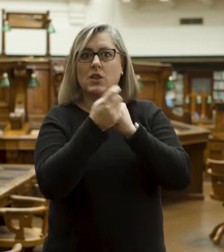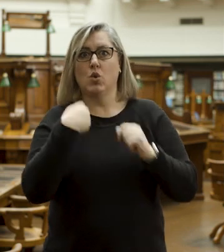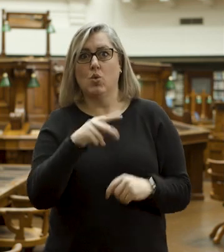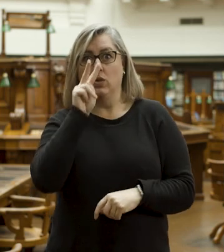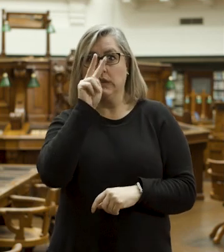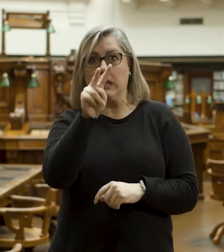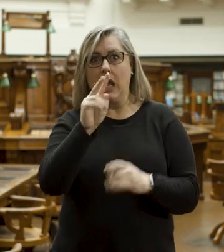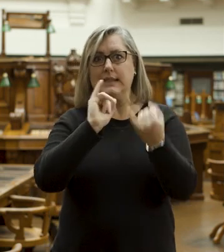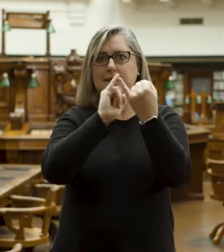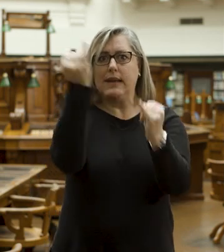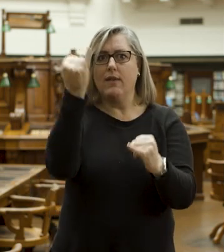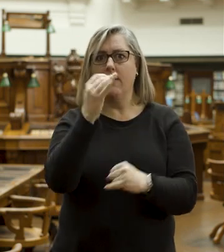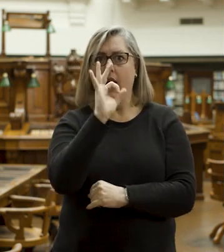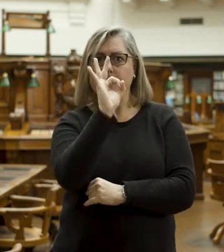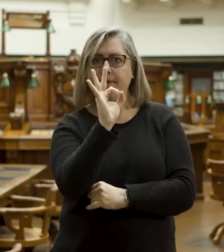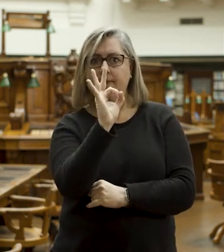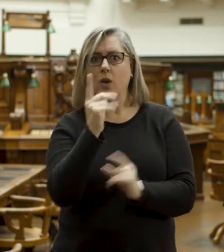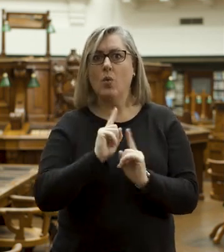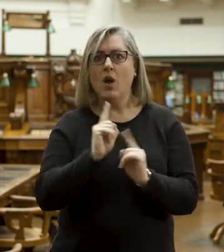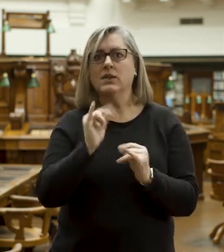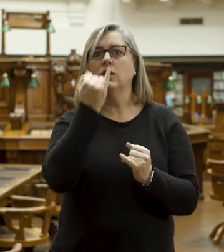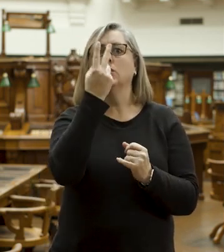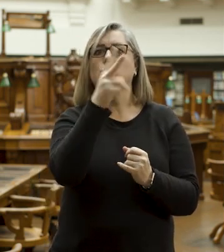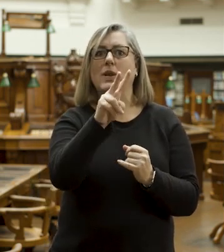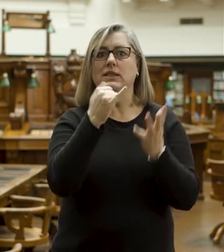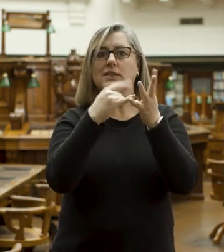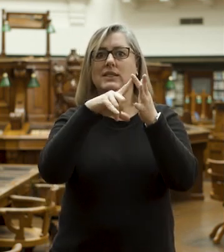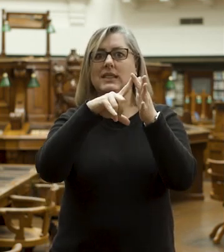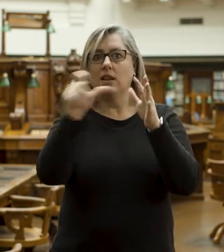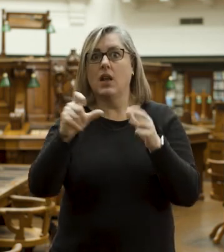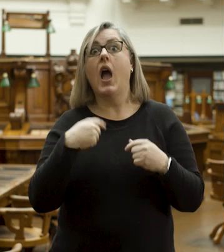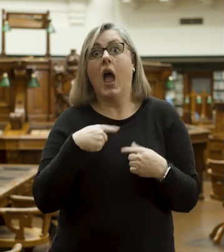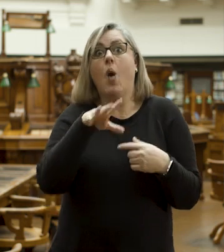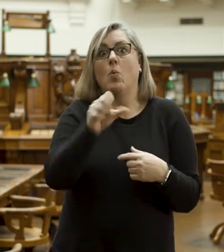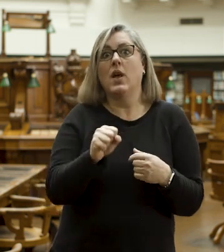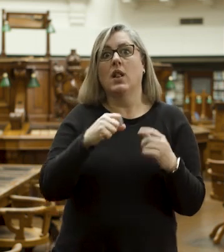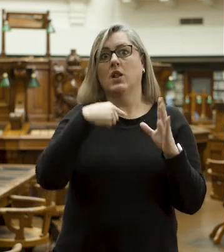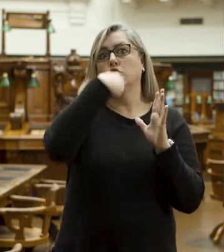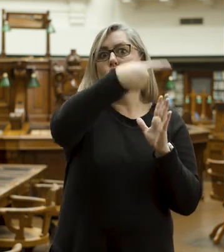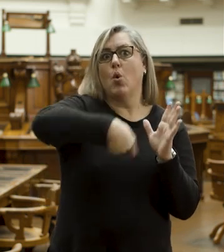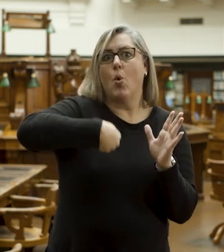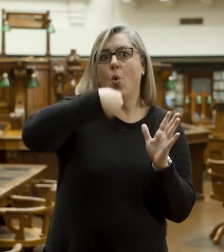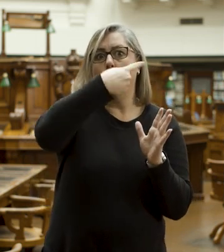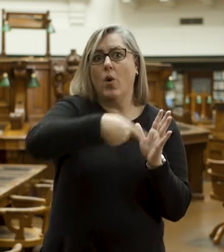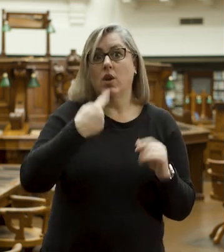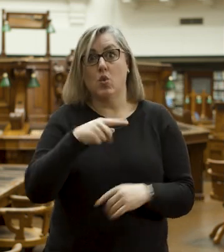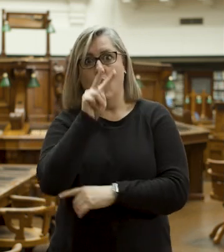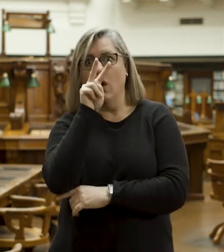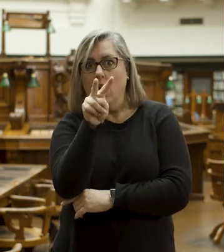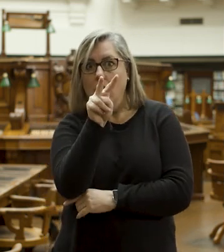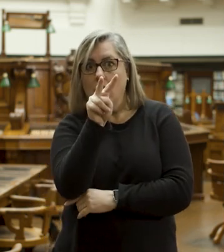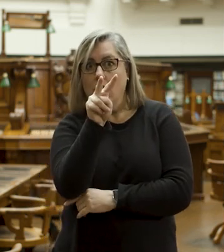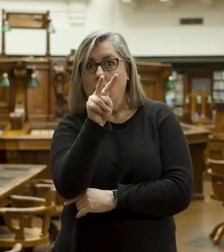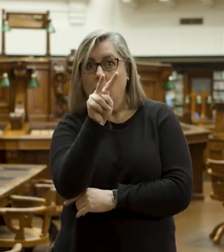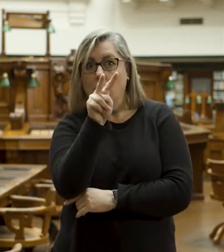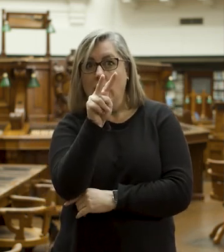dot for 20 seconds, okay? So, I'm going to take it like this, I'm going to turn it, and you just have to stare